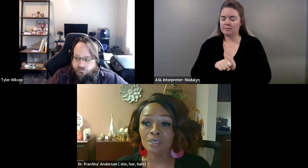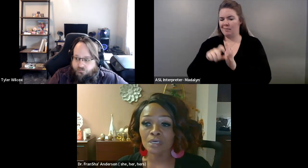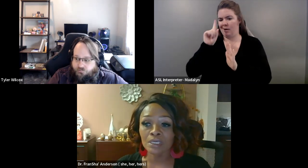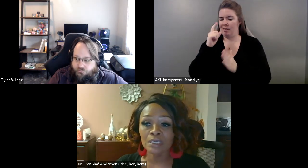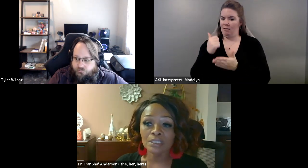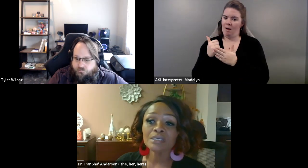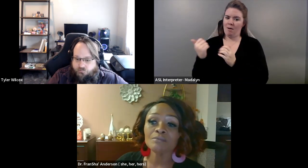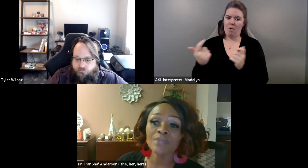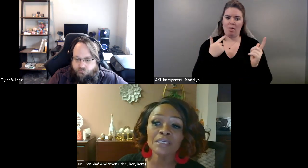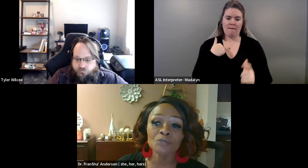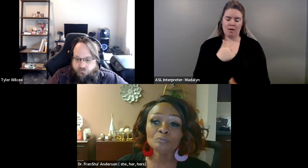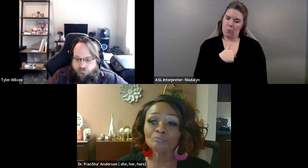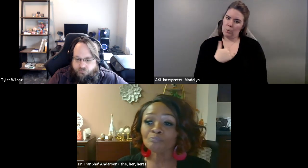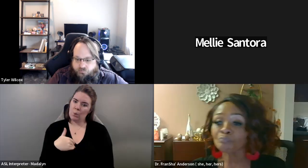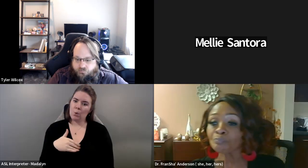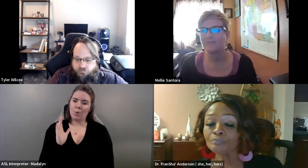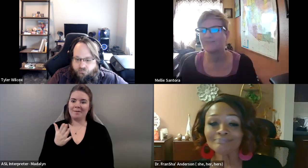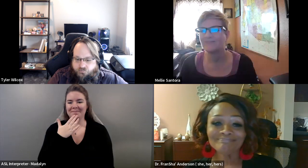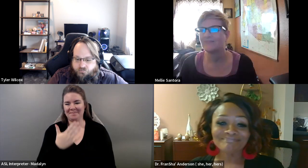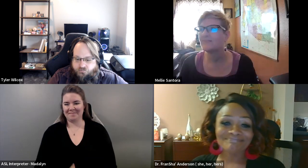the end. Thank you.